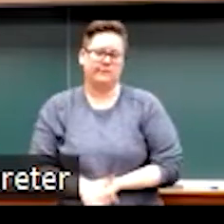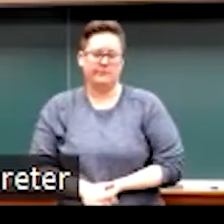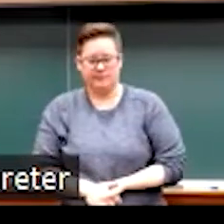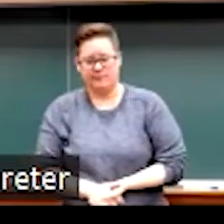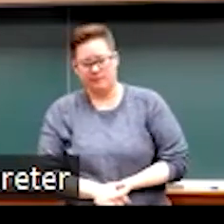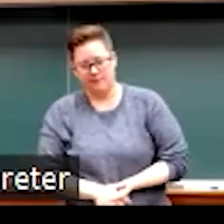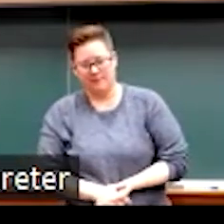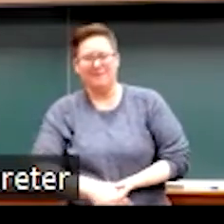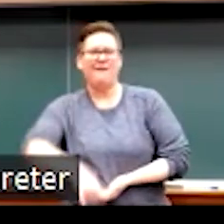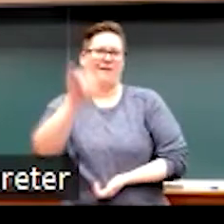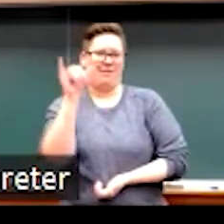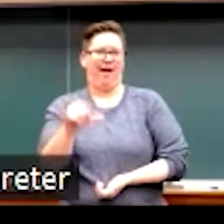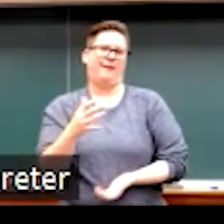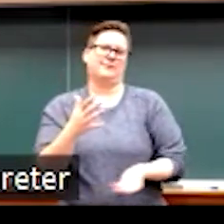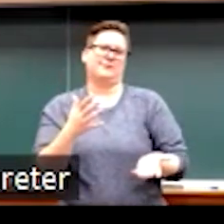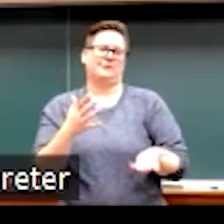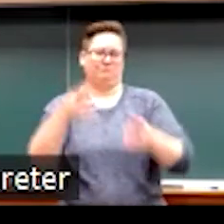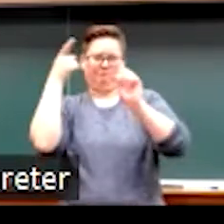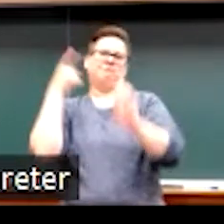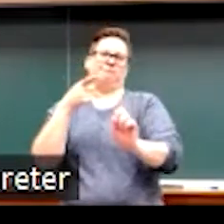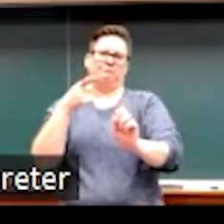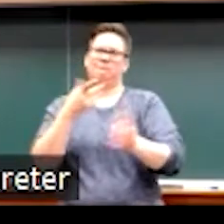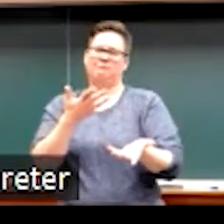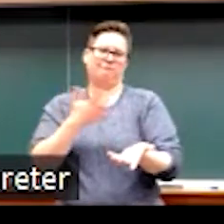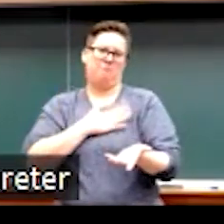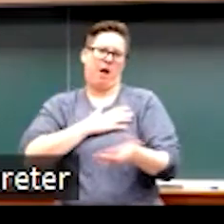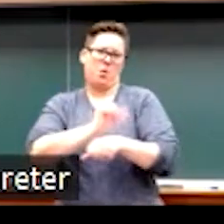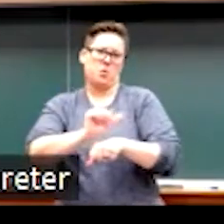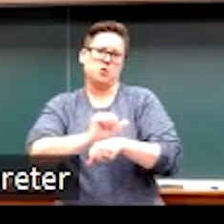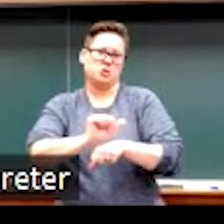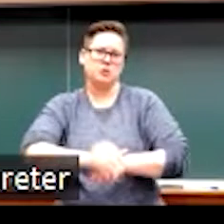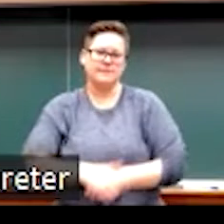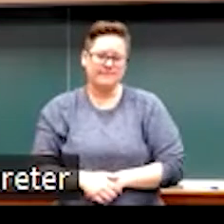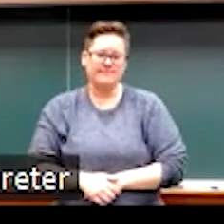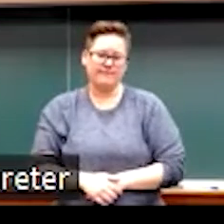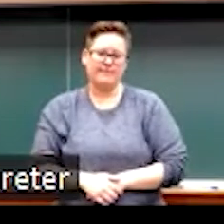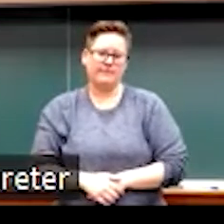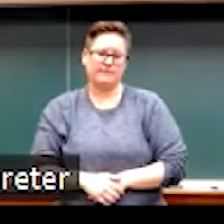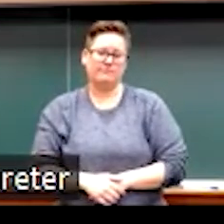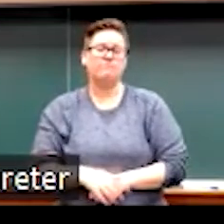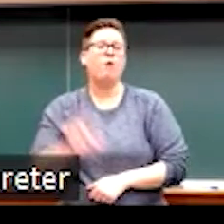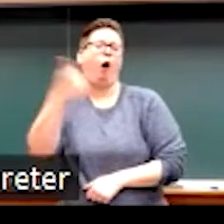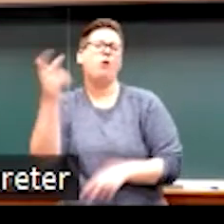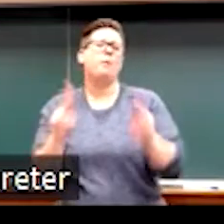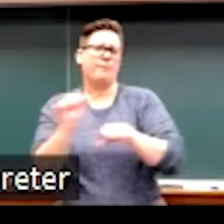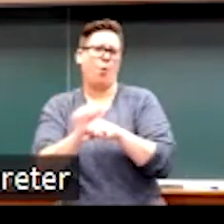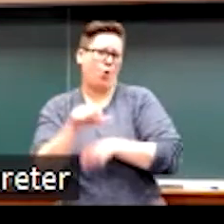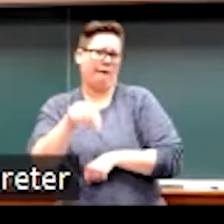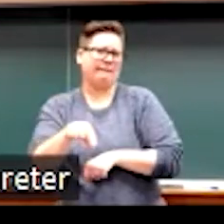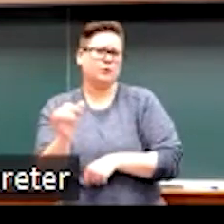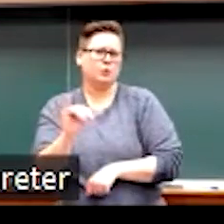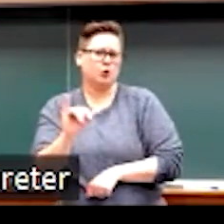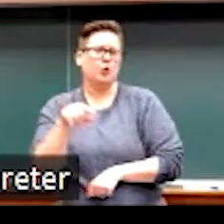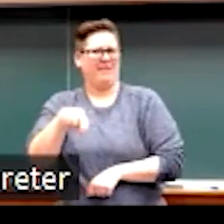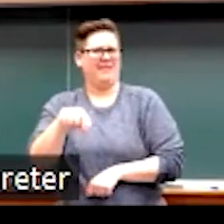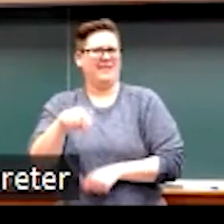outcomes. And that's the thesis. That's the basis for the work that we're doing and that others are doing and adding to this. So this has